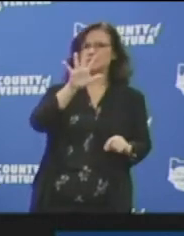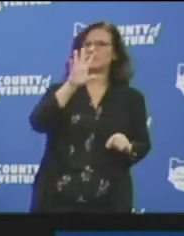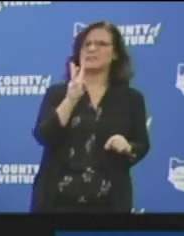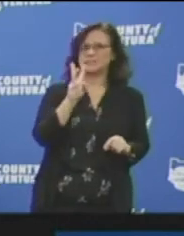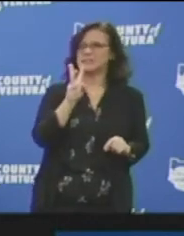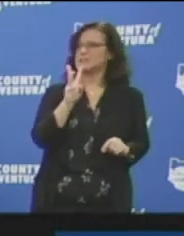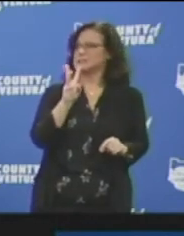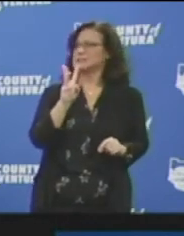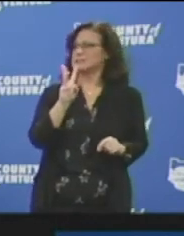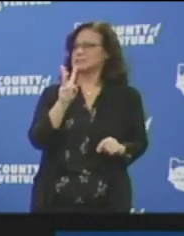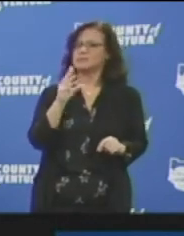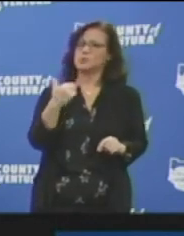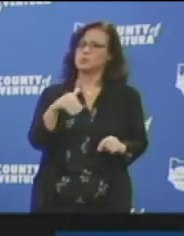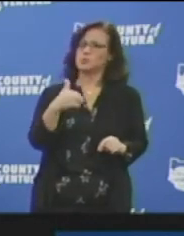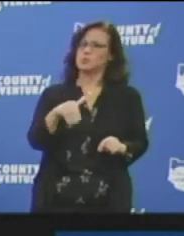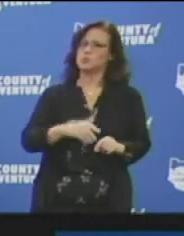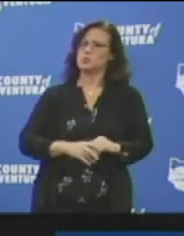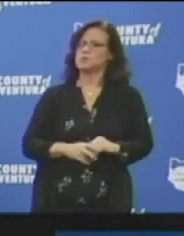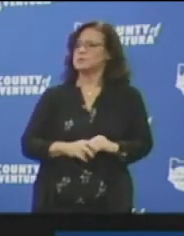months.